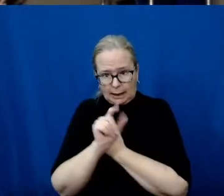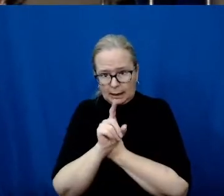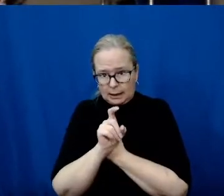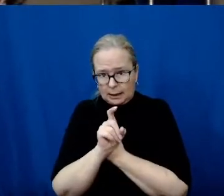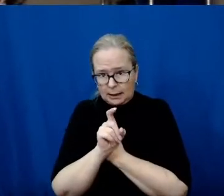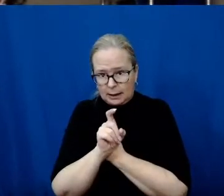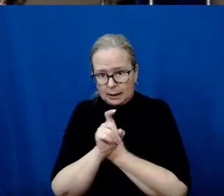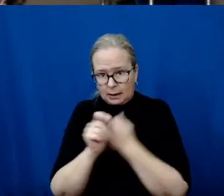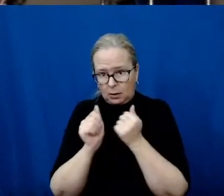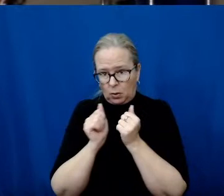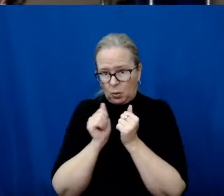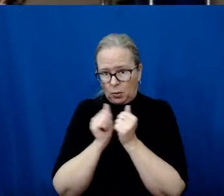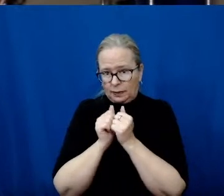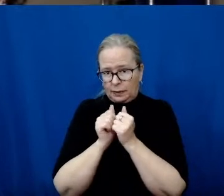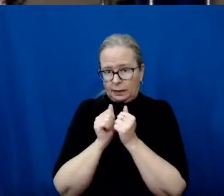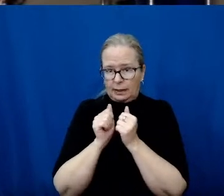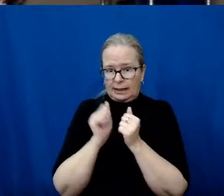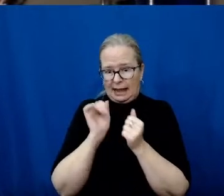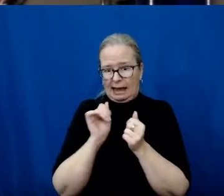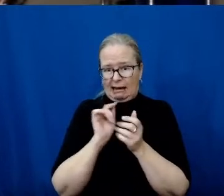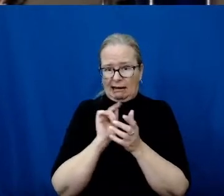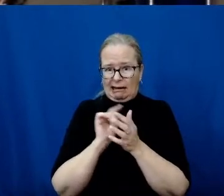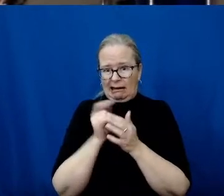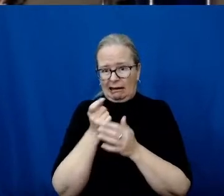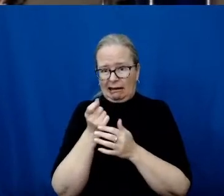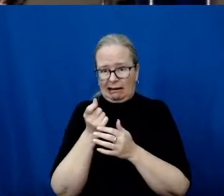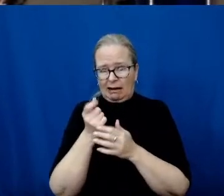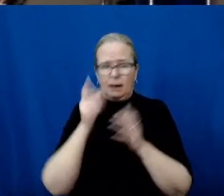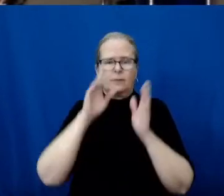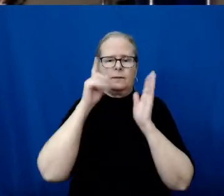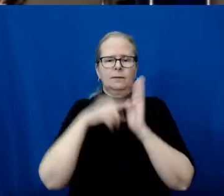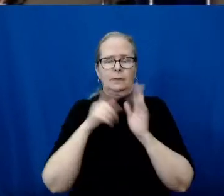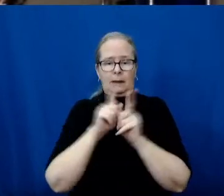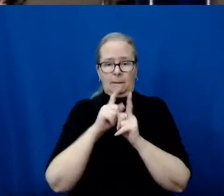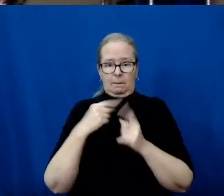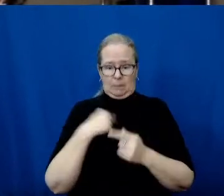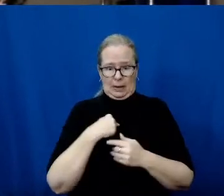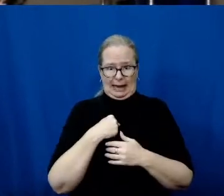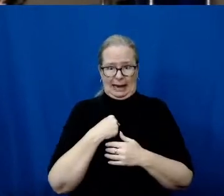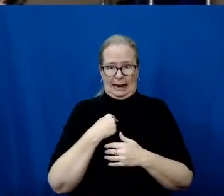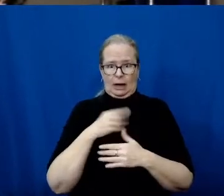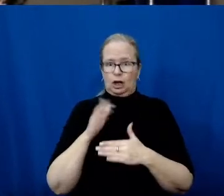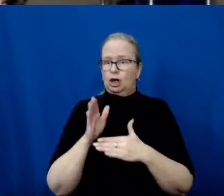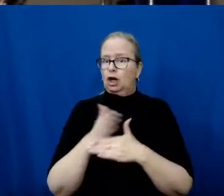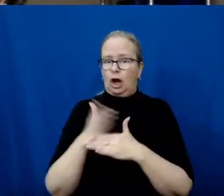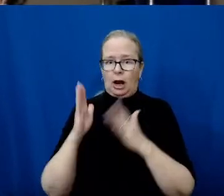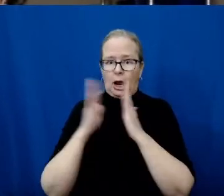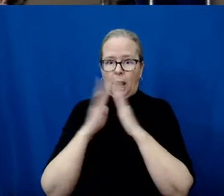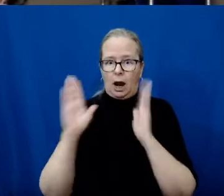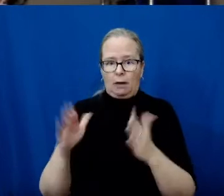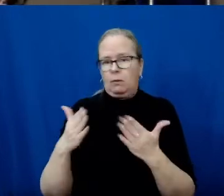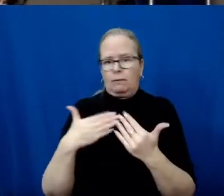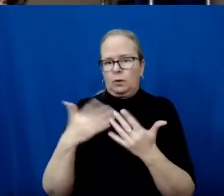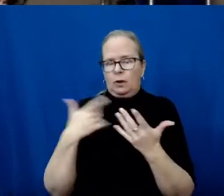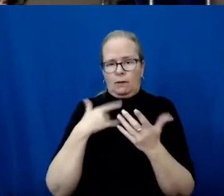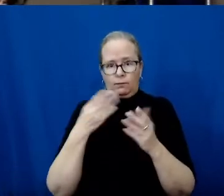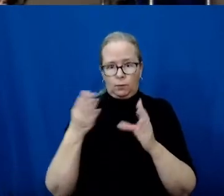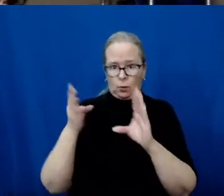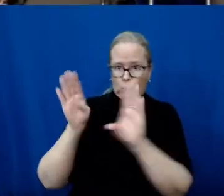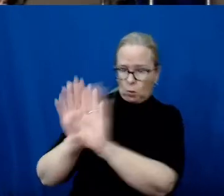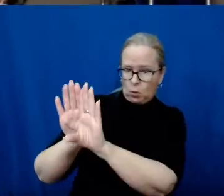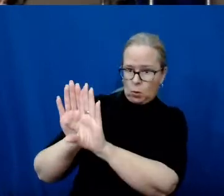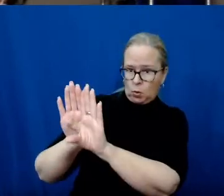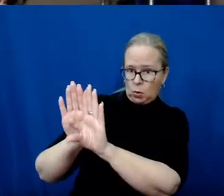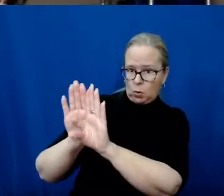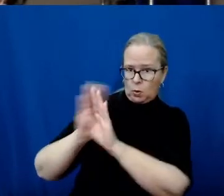my shared space with nothing except for those things. I realize that's not the Right.